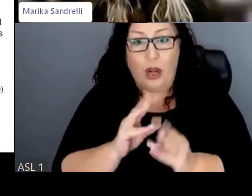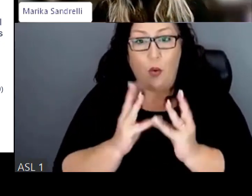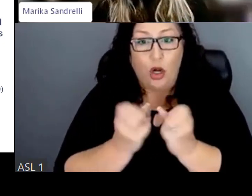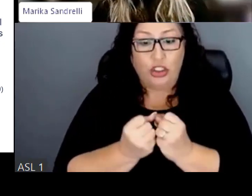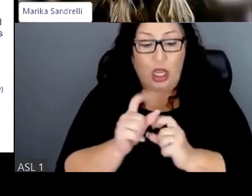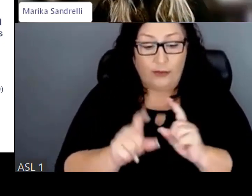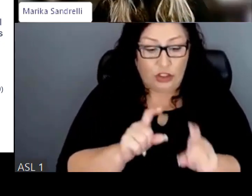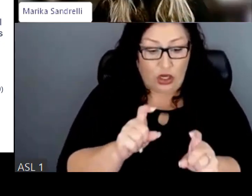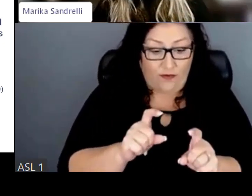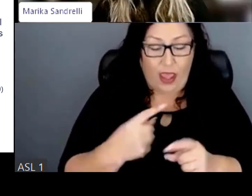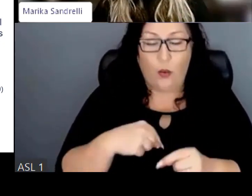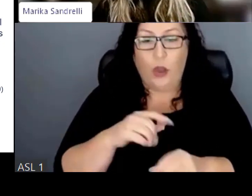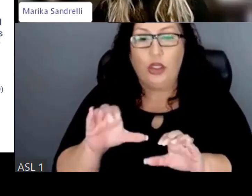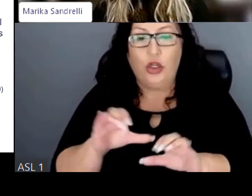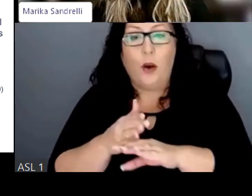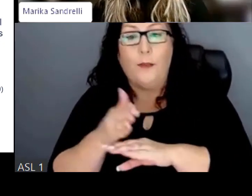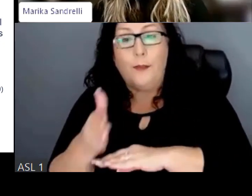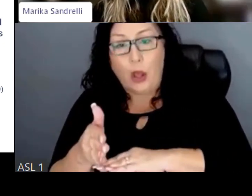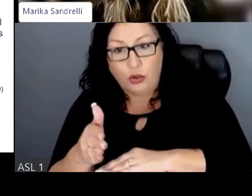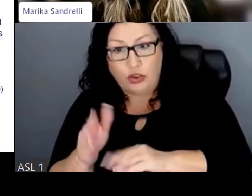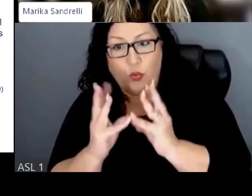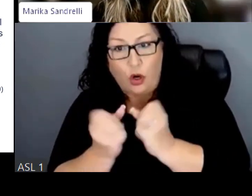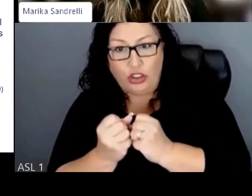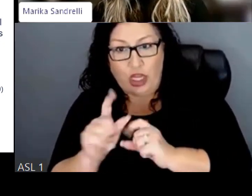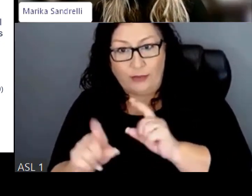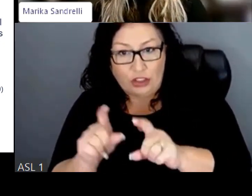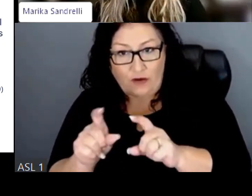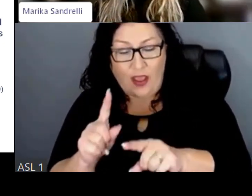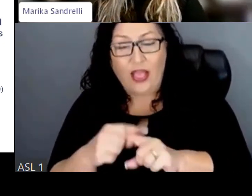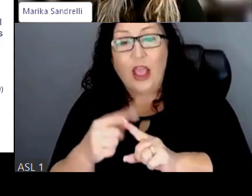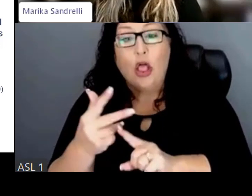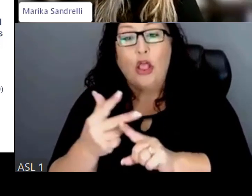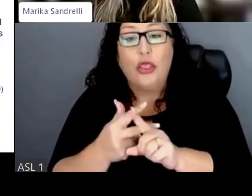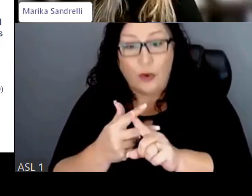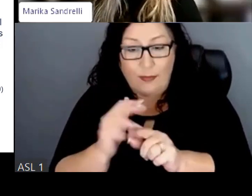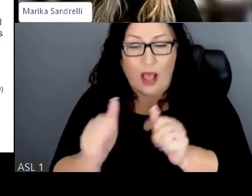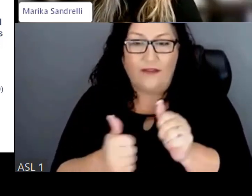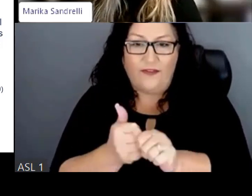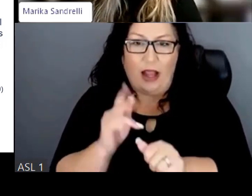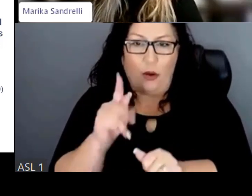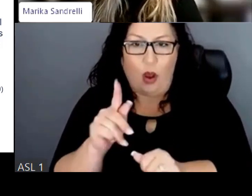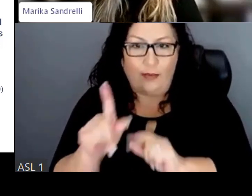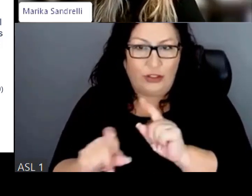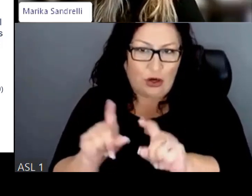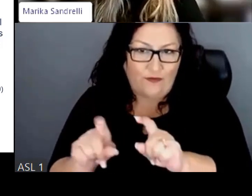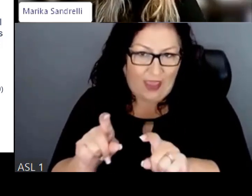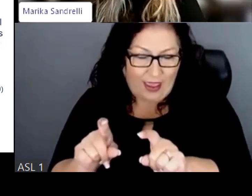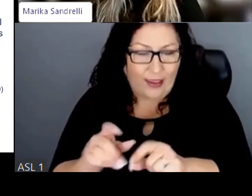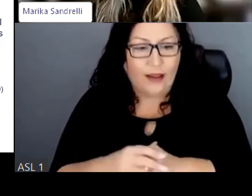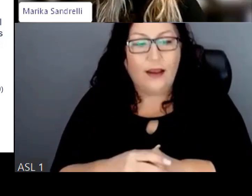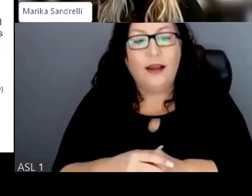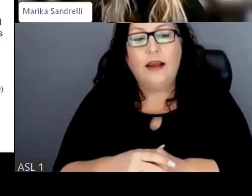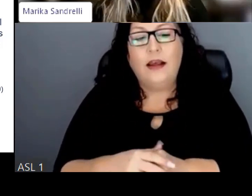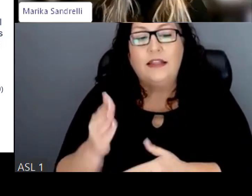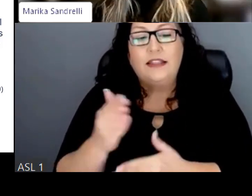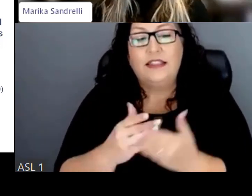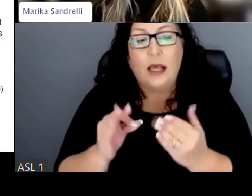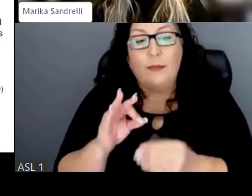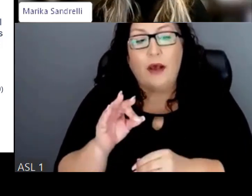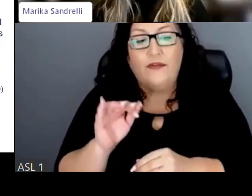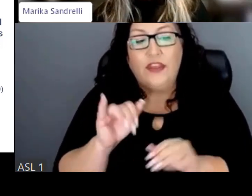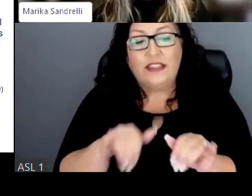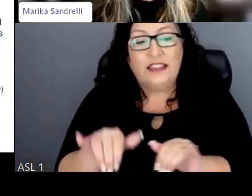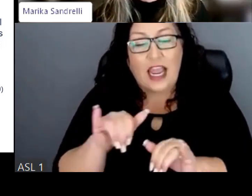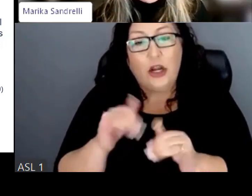a pre-workshop survey and we do a post-workshop survey, and then a 3-month follow-up survey. And some